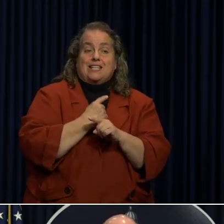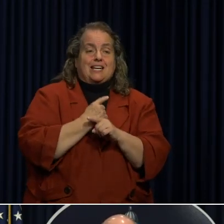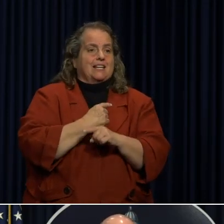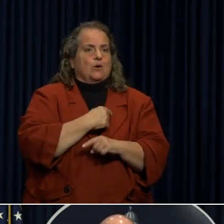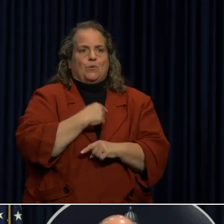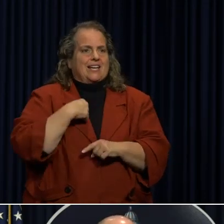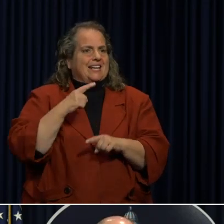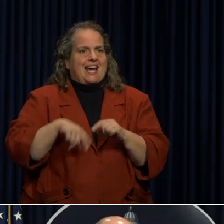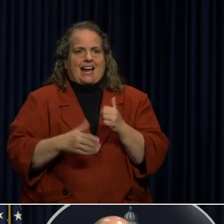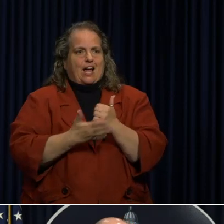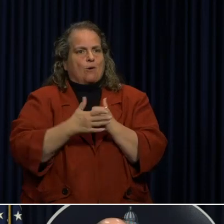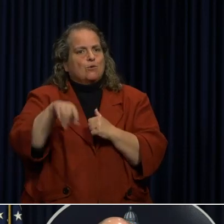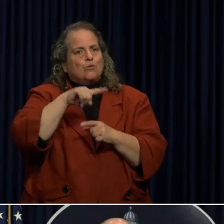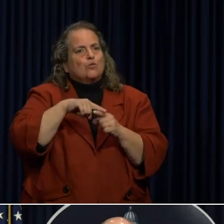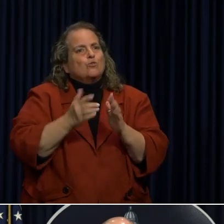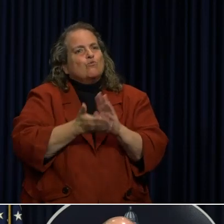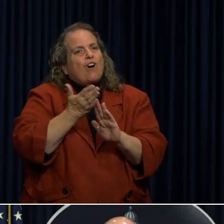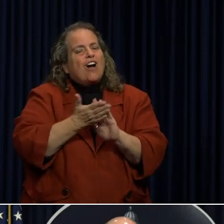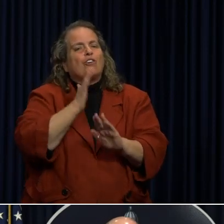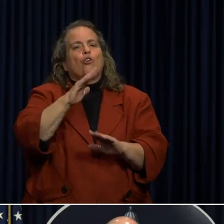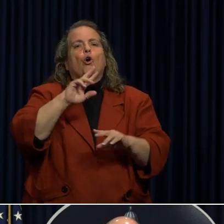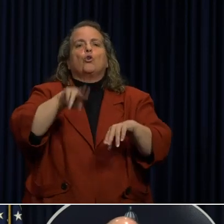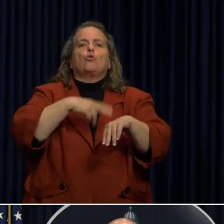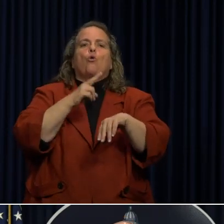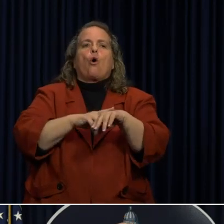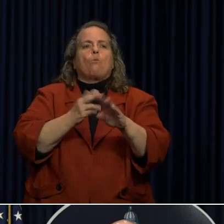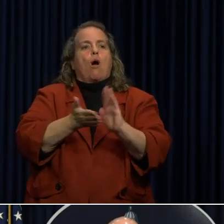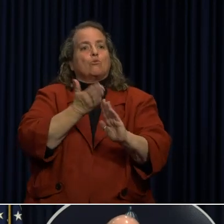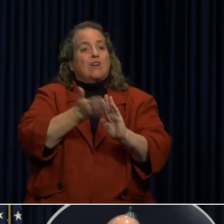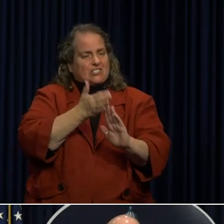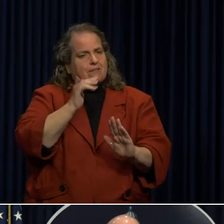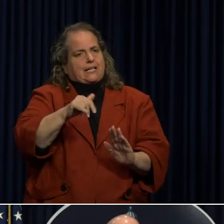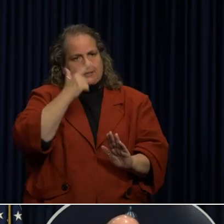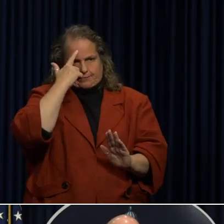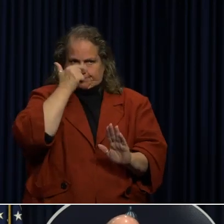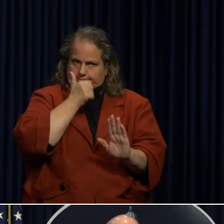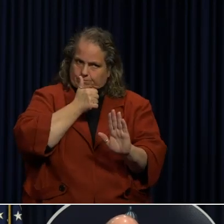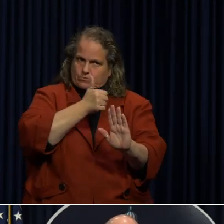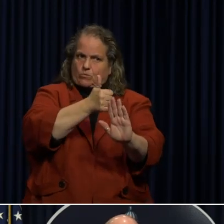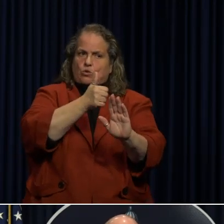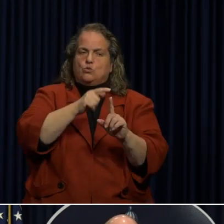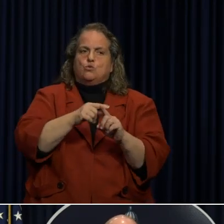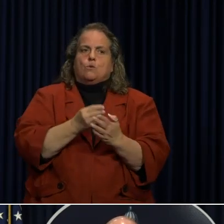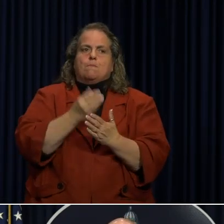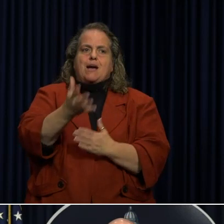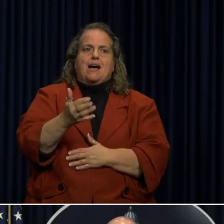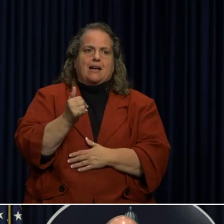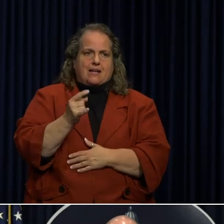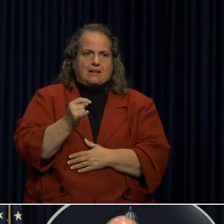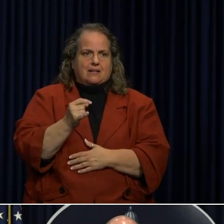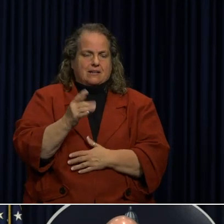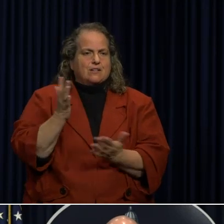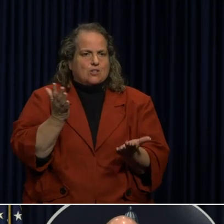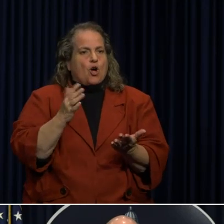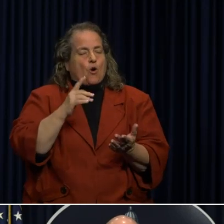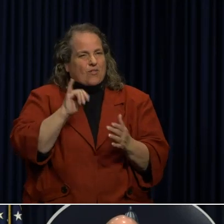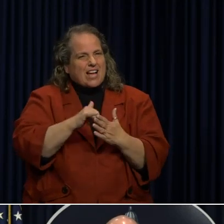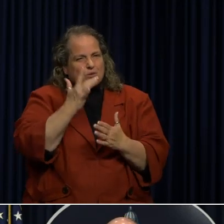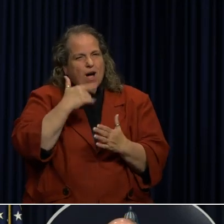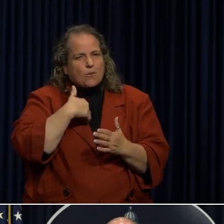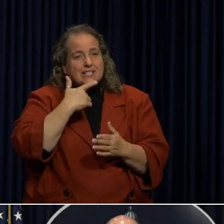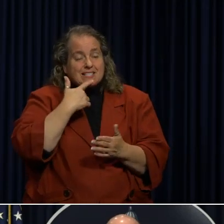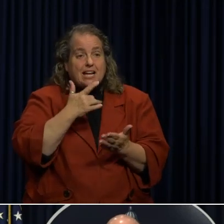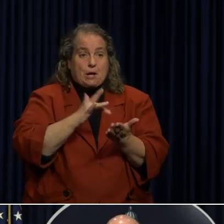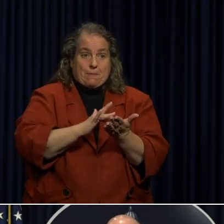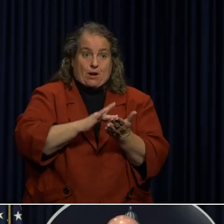run normal healthcare operations. And this is one of the reasons we have concern, is we try to accommodate the need for medical care about being cautious that